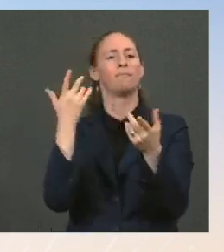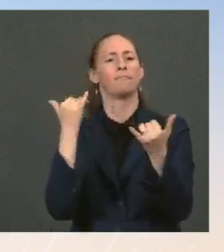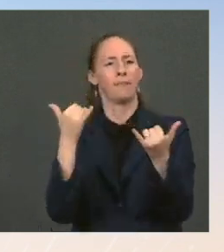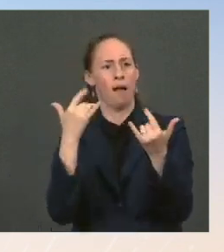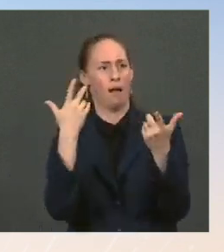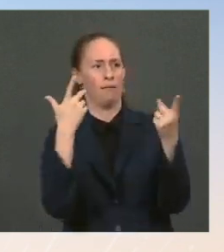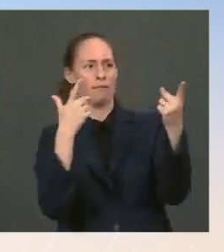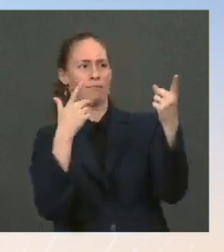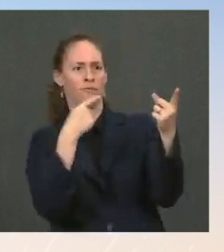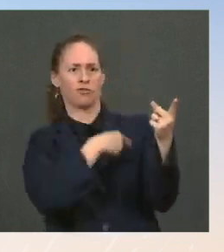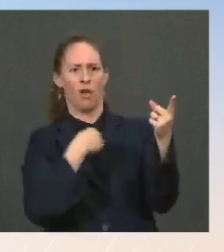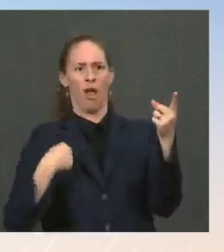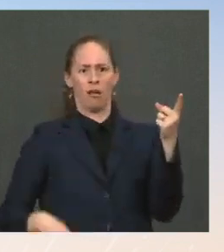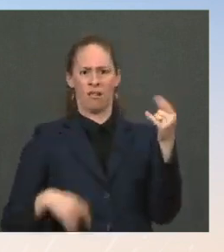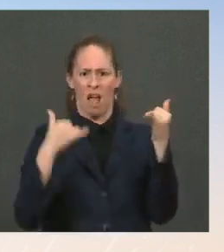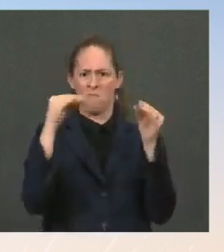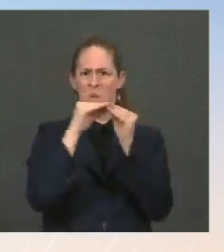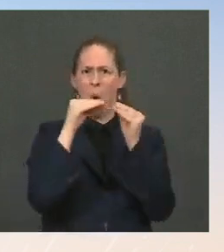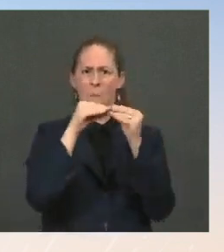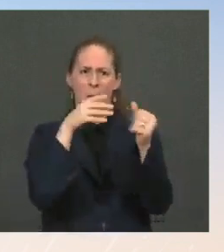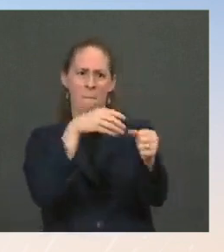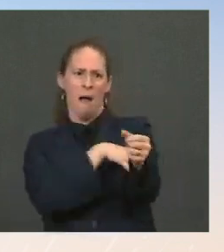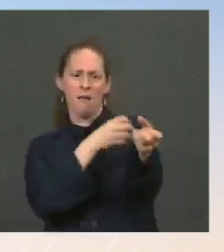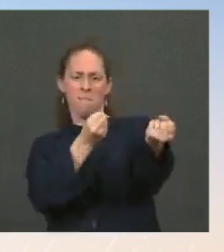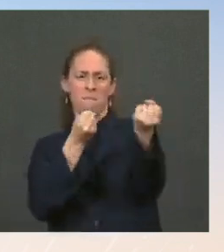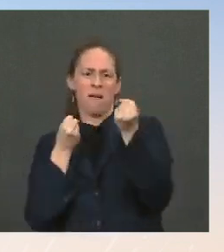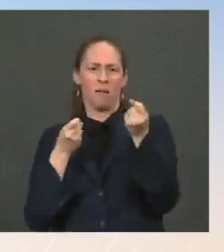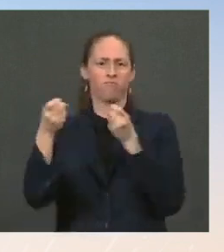leadership. We're still working through what that would look like,